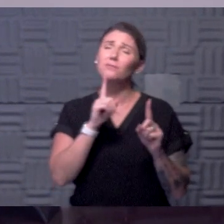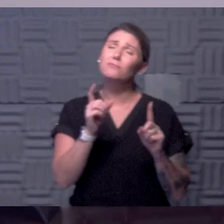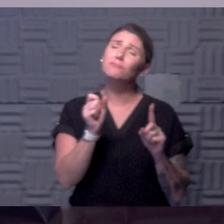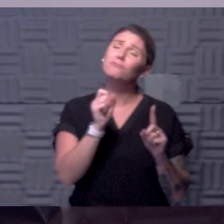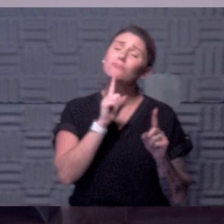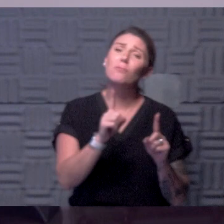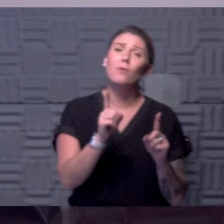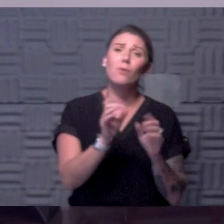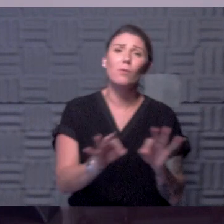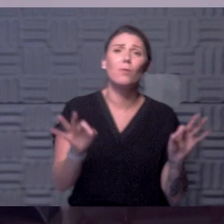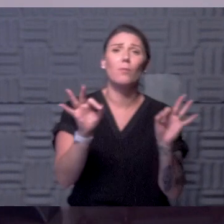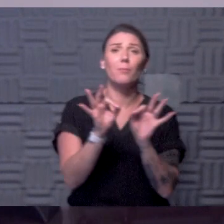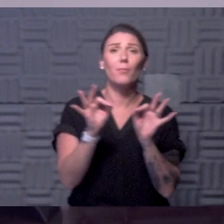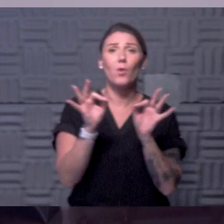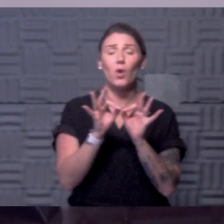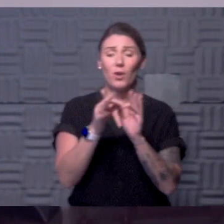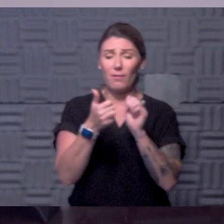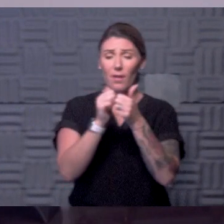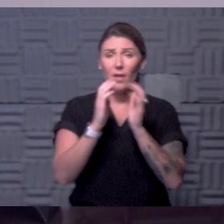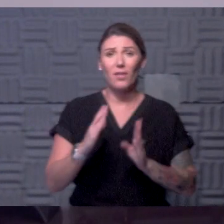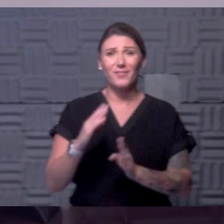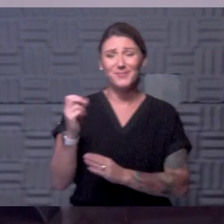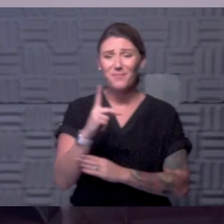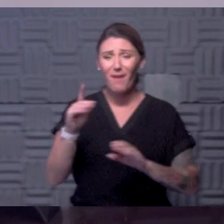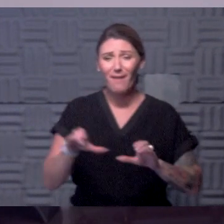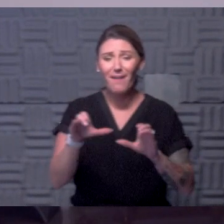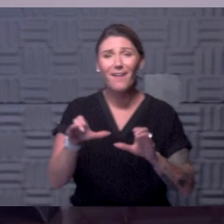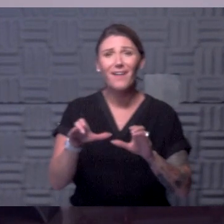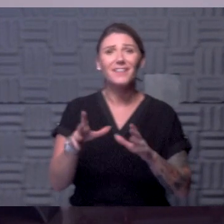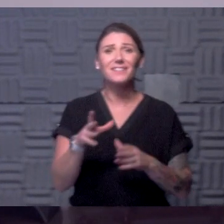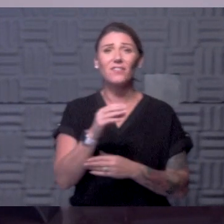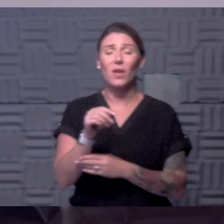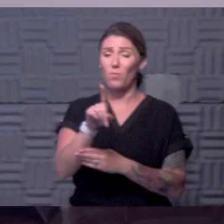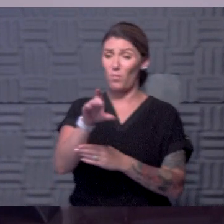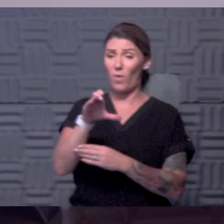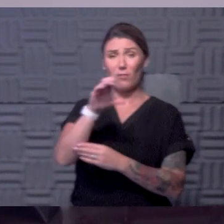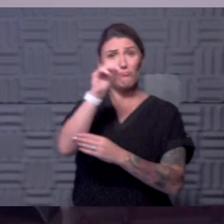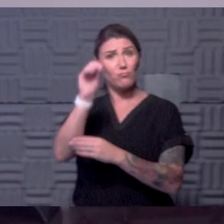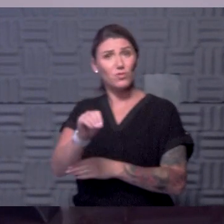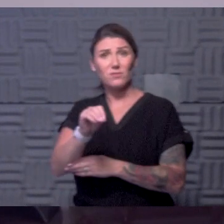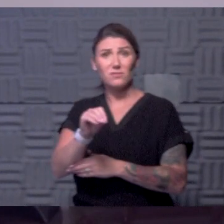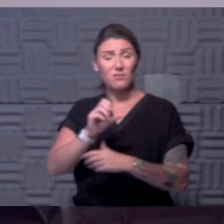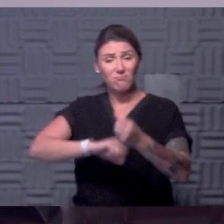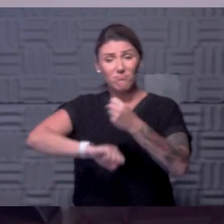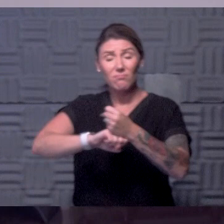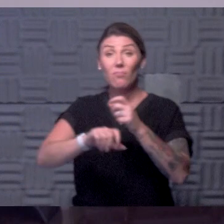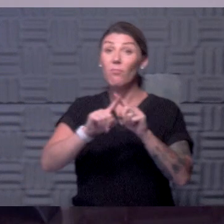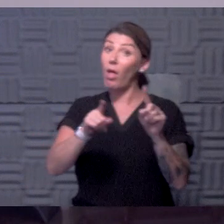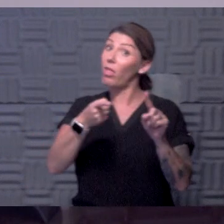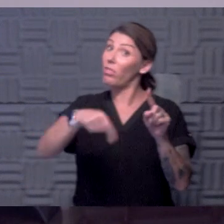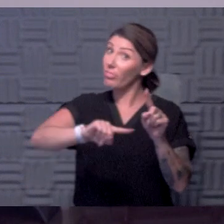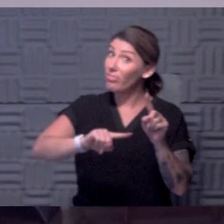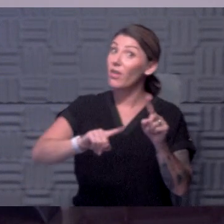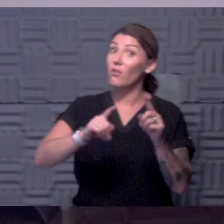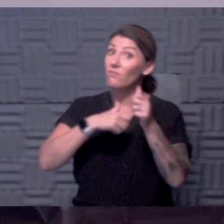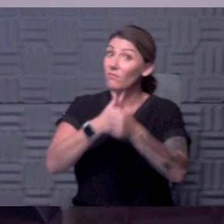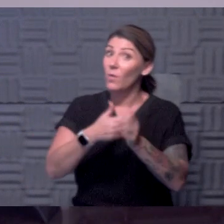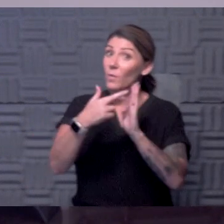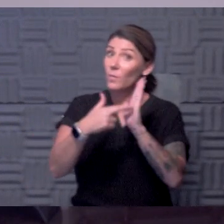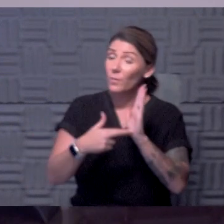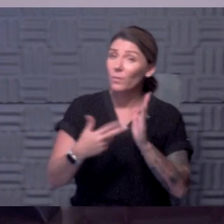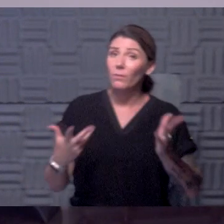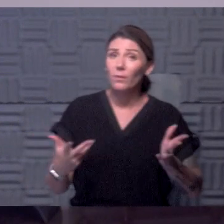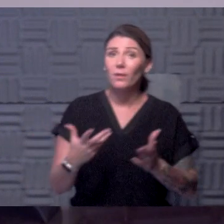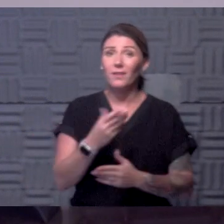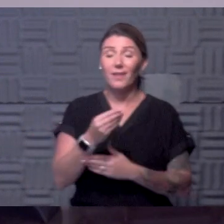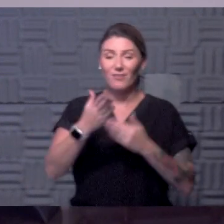important for our athletes to be able to get back to activity. He is 100% in, but they play by the rules, and that's what we need the rest